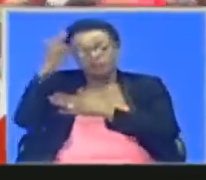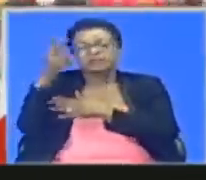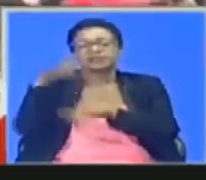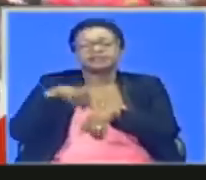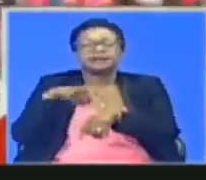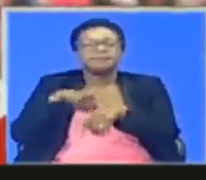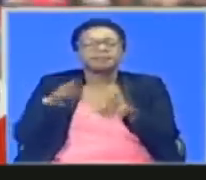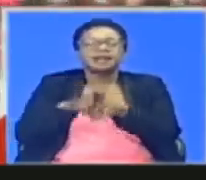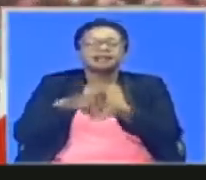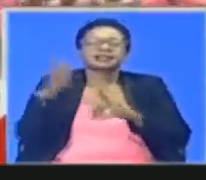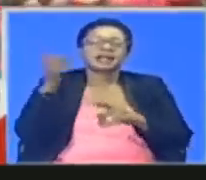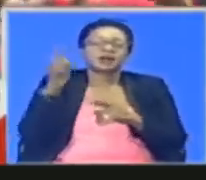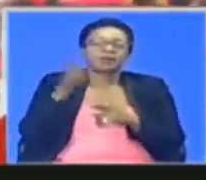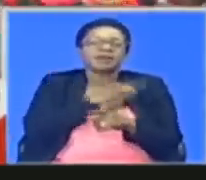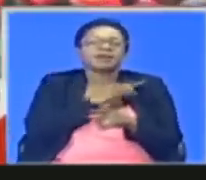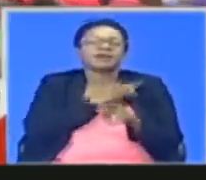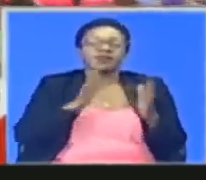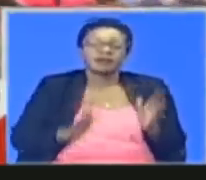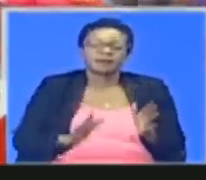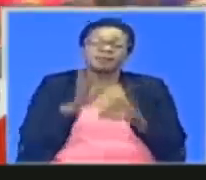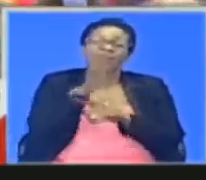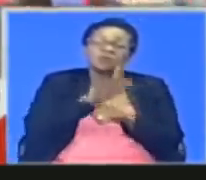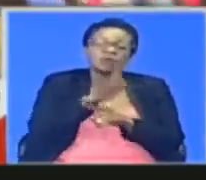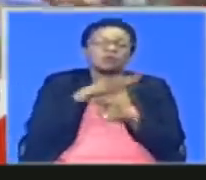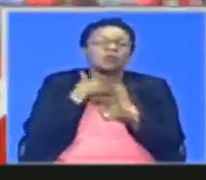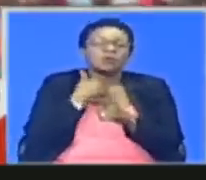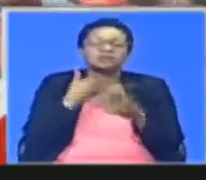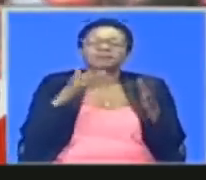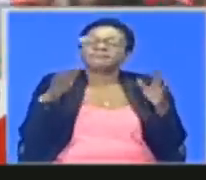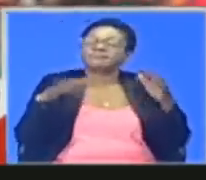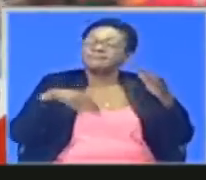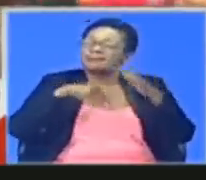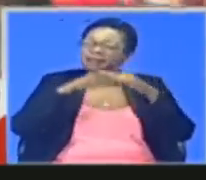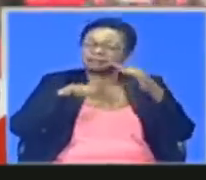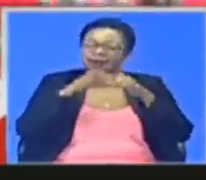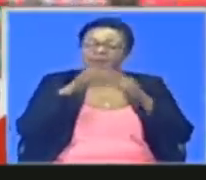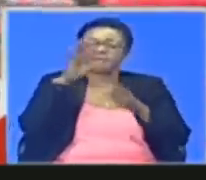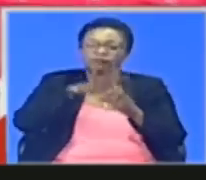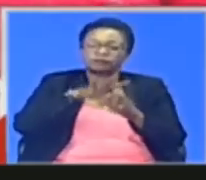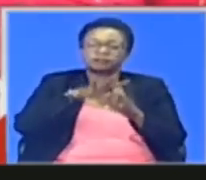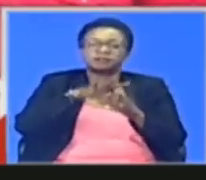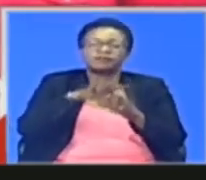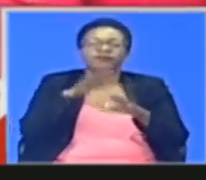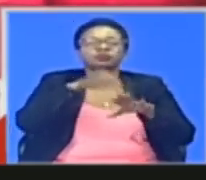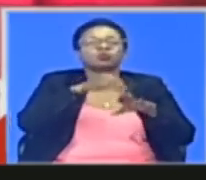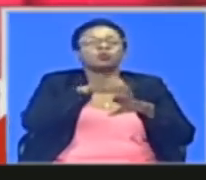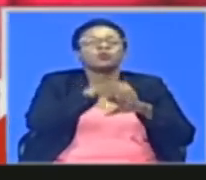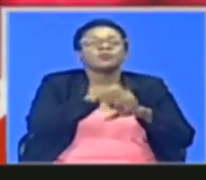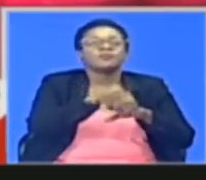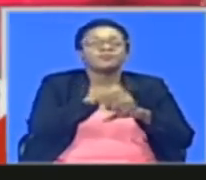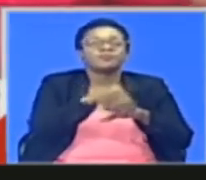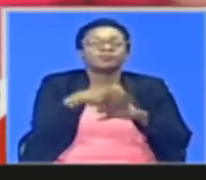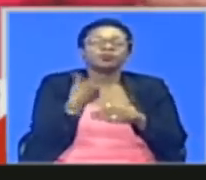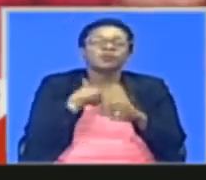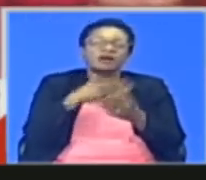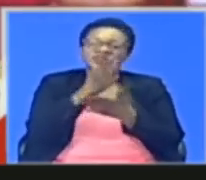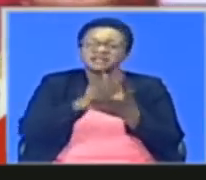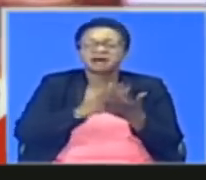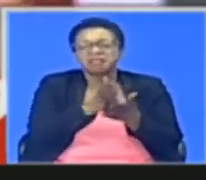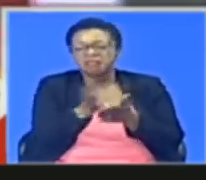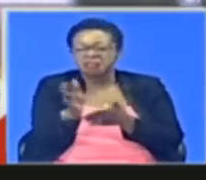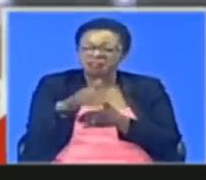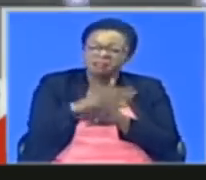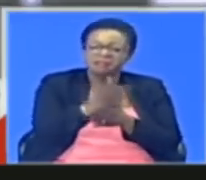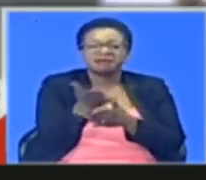as Nairobi governor. Uhuru Kenyatta wants maximum votes for Mbuvi Sonko. Kuna wengine wanapita choro choro